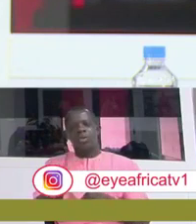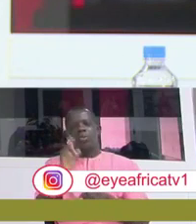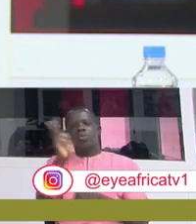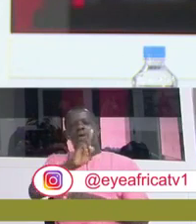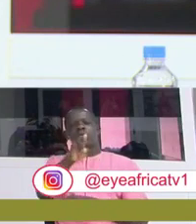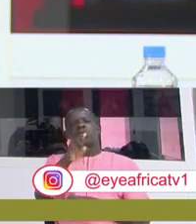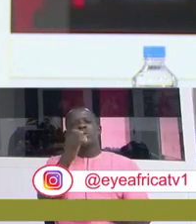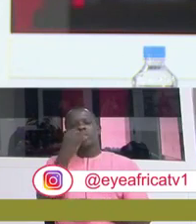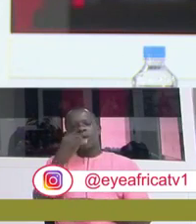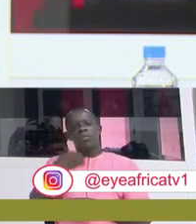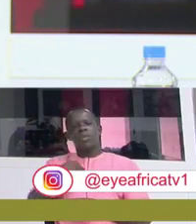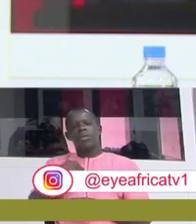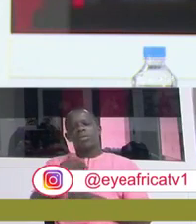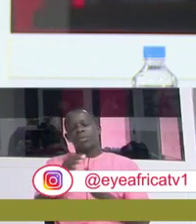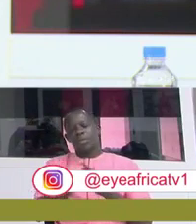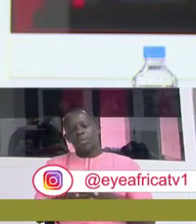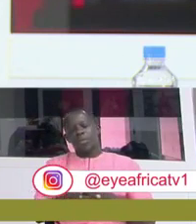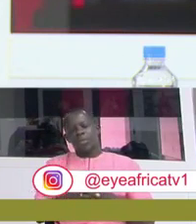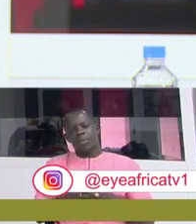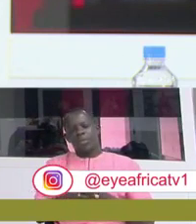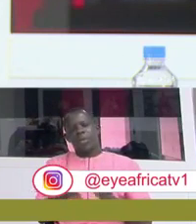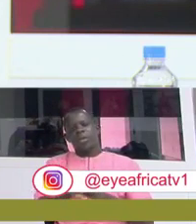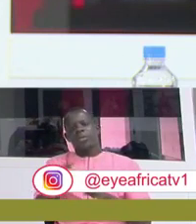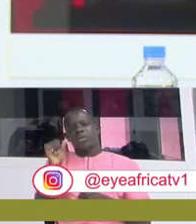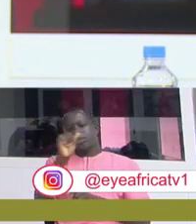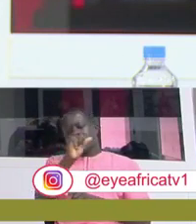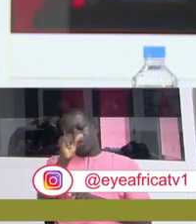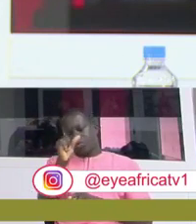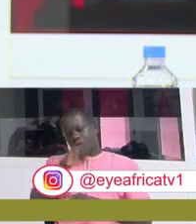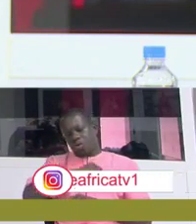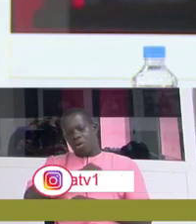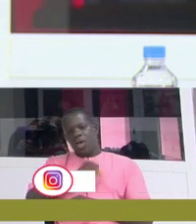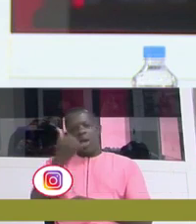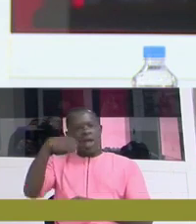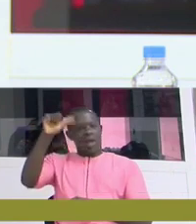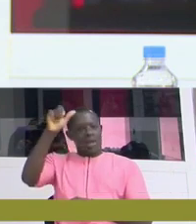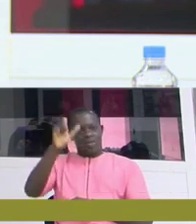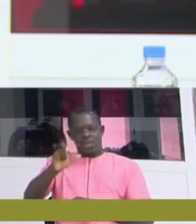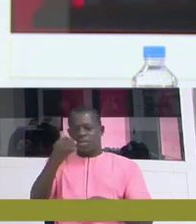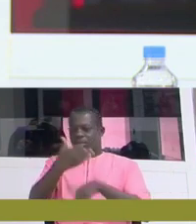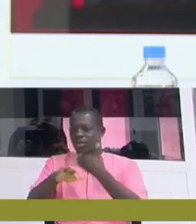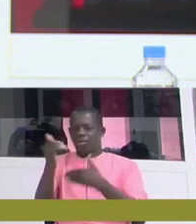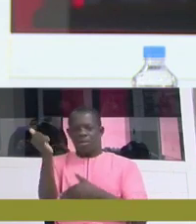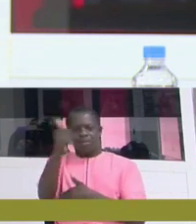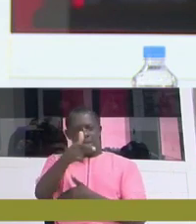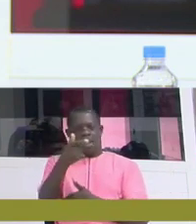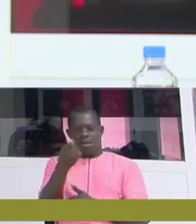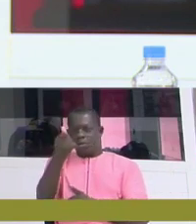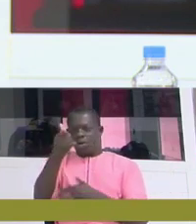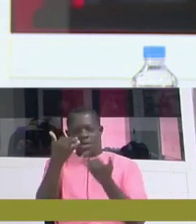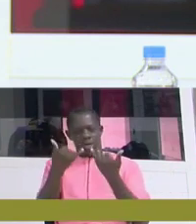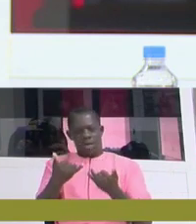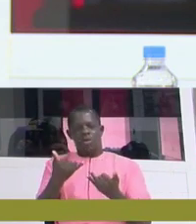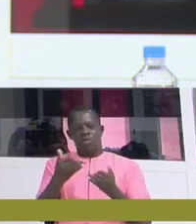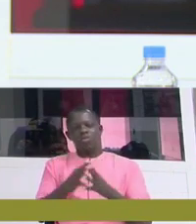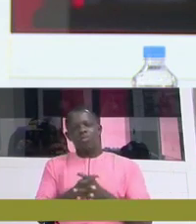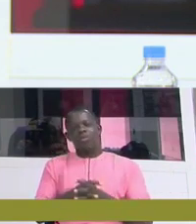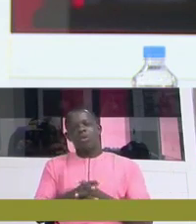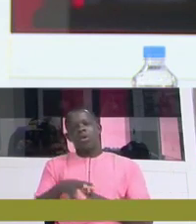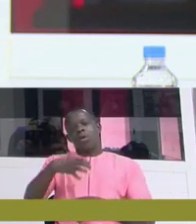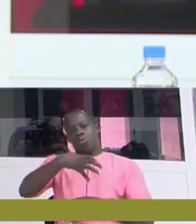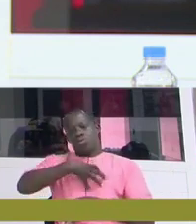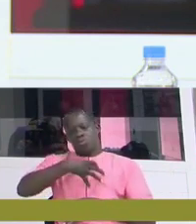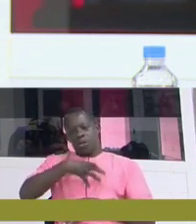to me? Ako keba man na kodojo folo. He said the elder did not pay our money yet. Alafita purnindo kubanda.